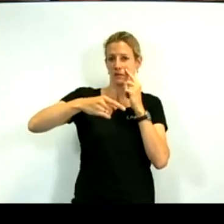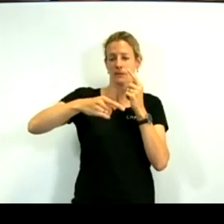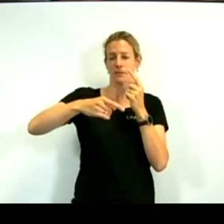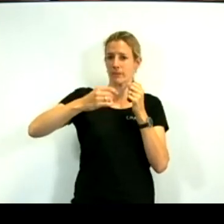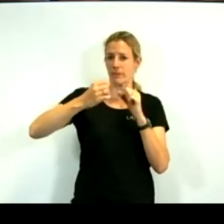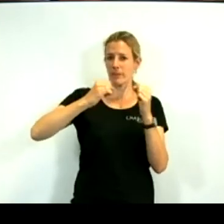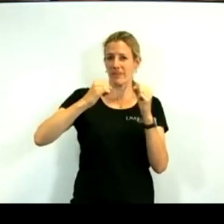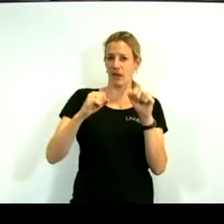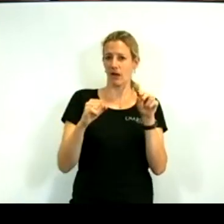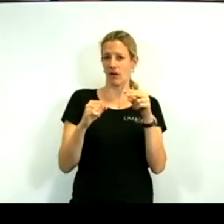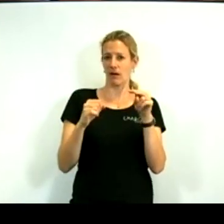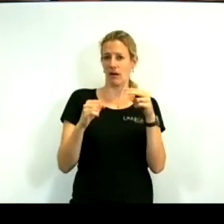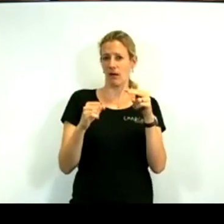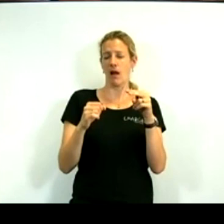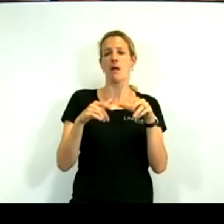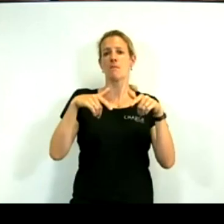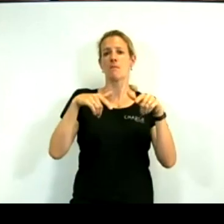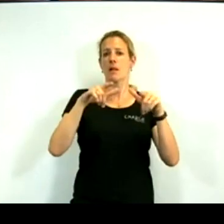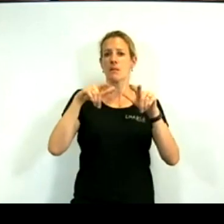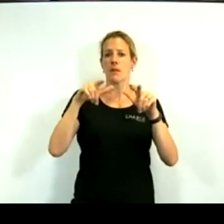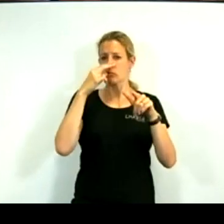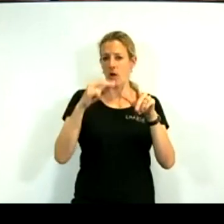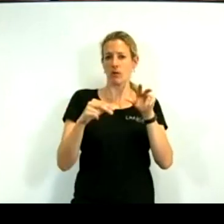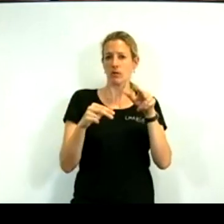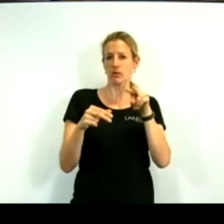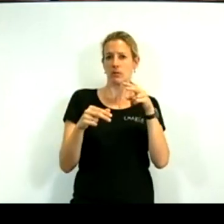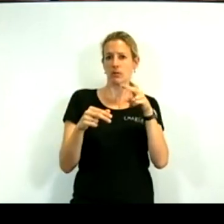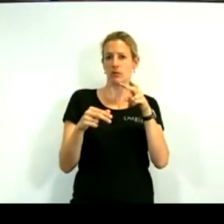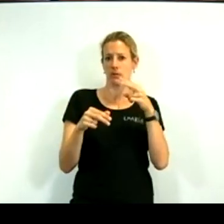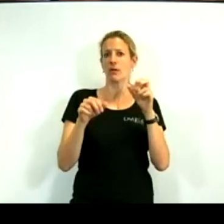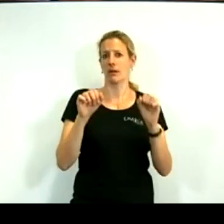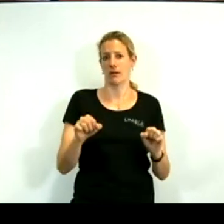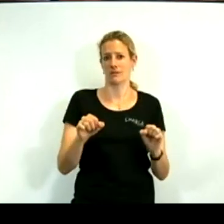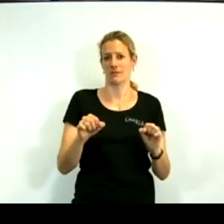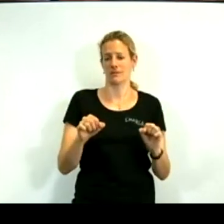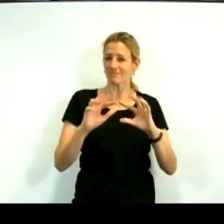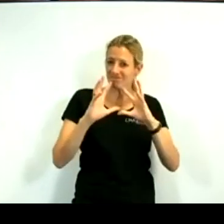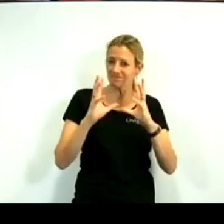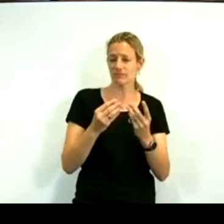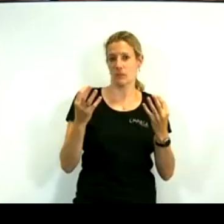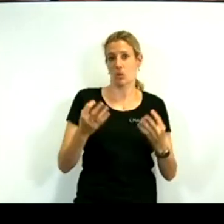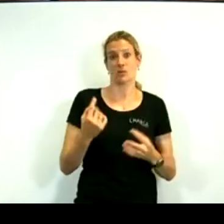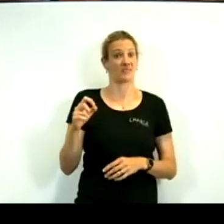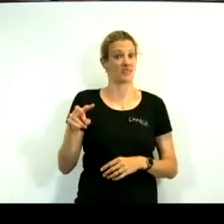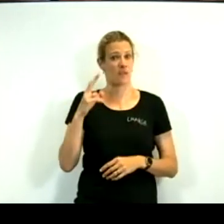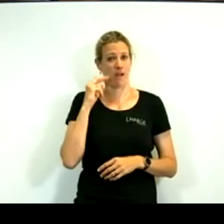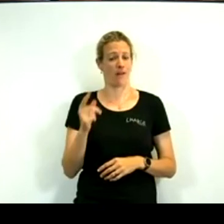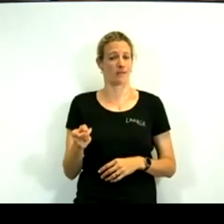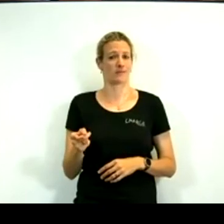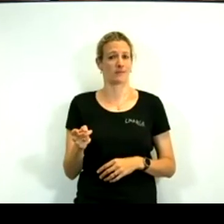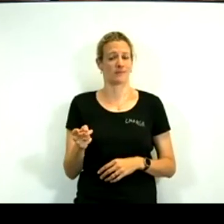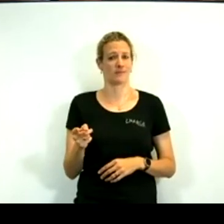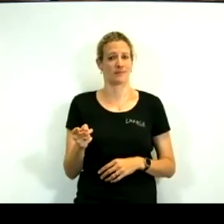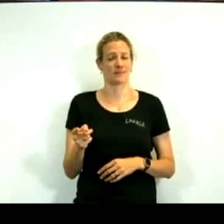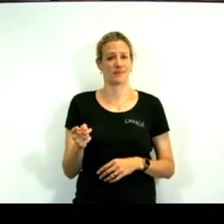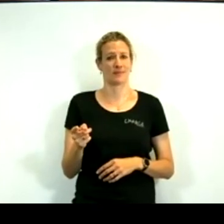detail. But at this stage of development, at 12 years of age, if you said, don't lie